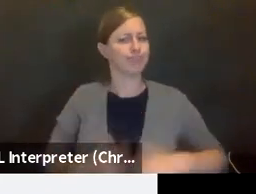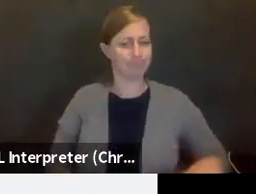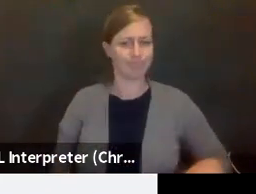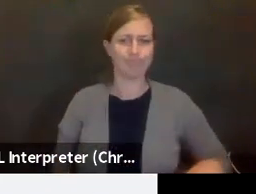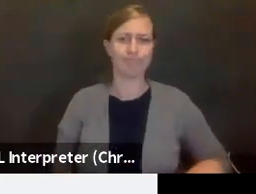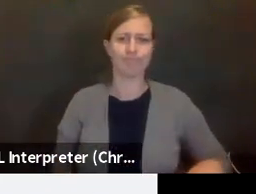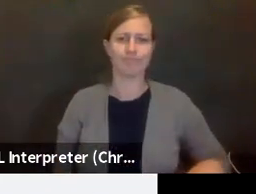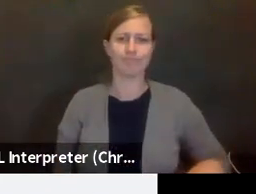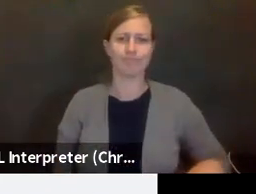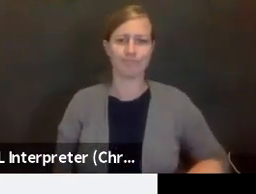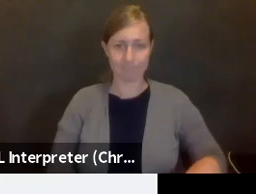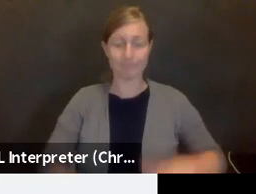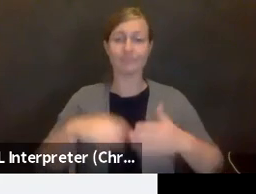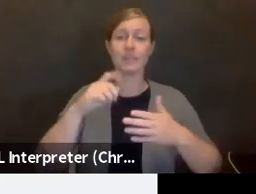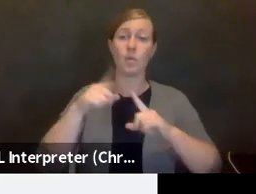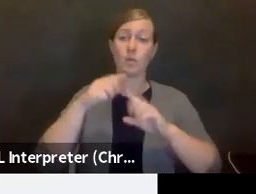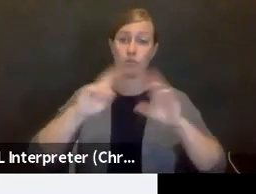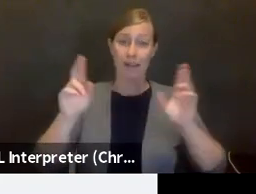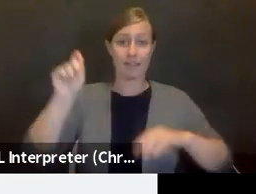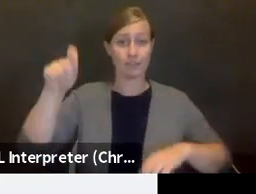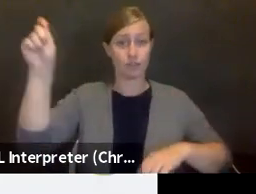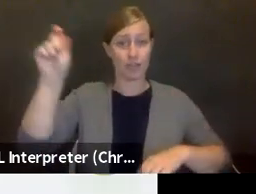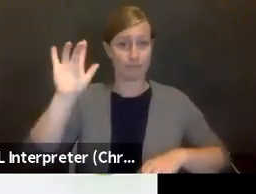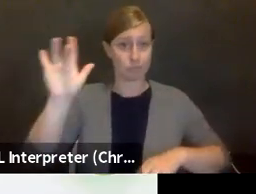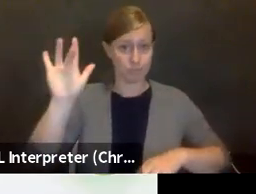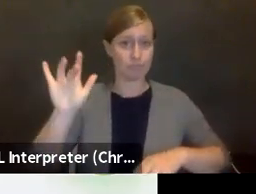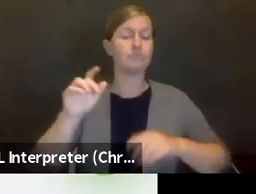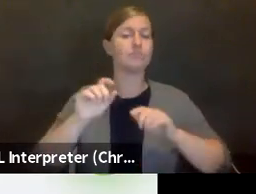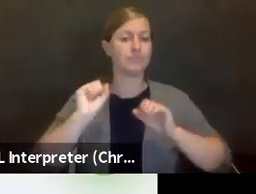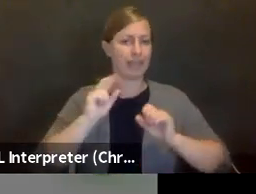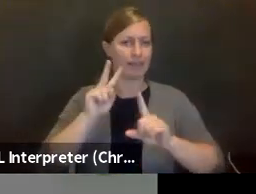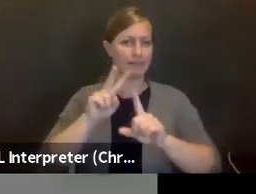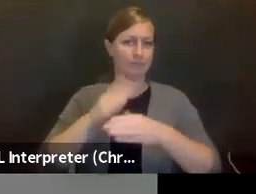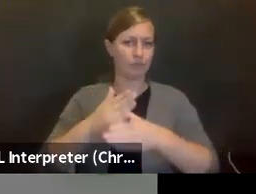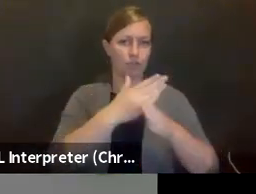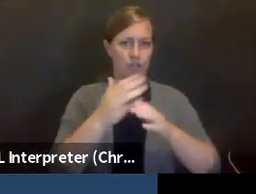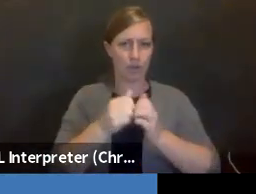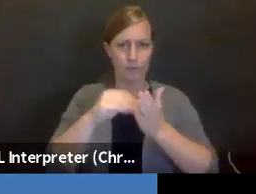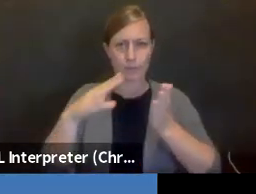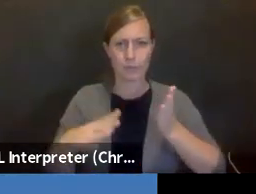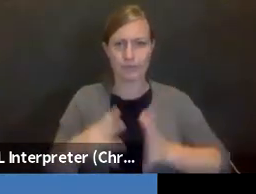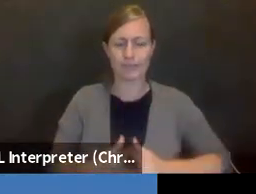When ready, you push the check, and that can also get shared to students.